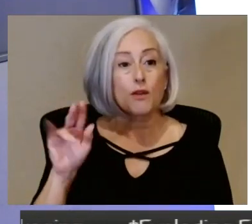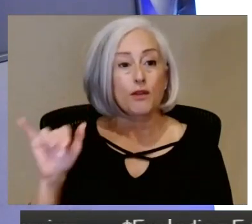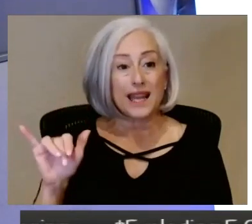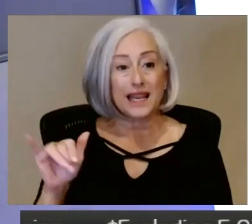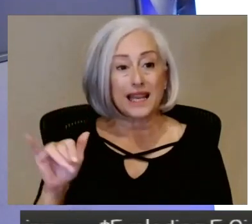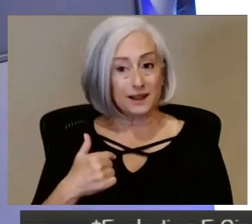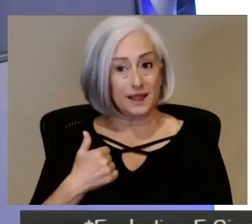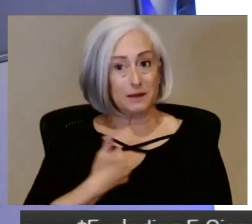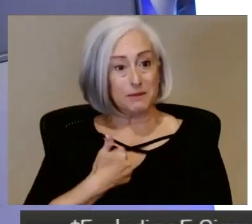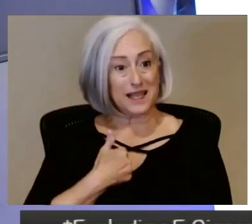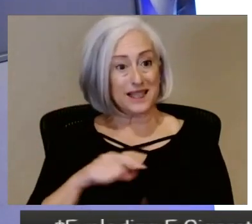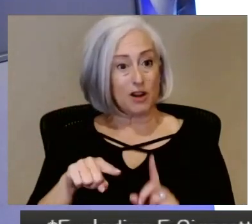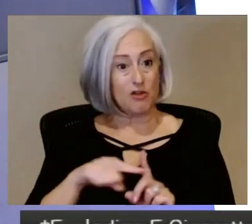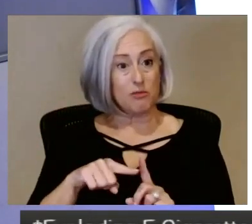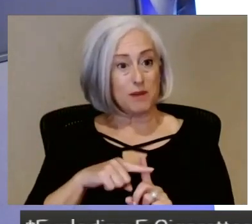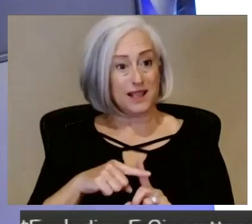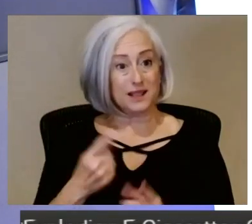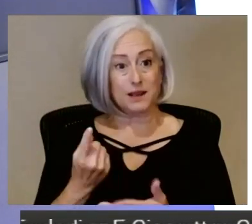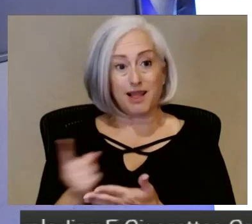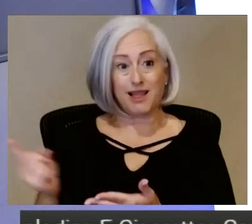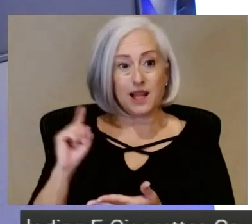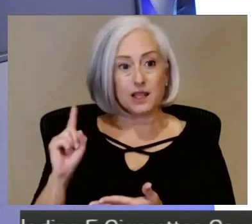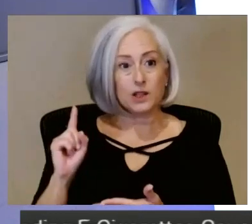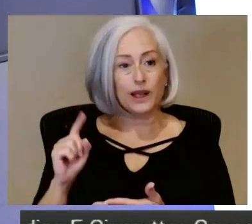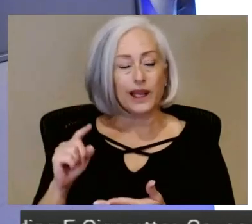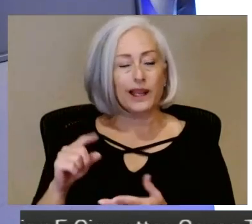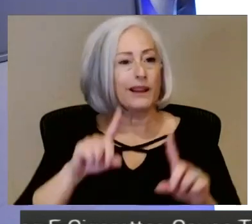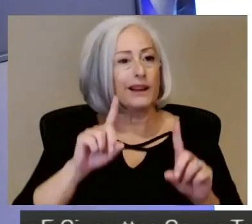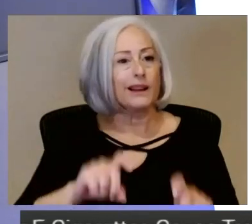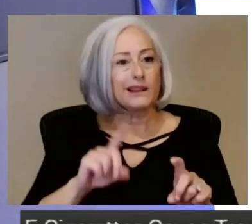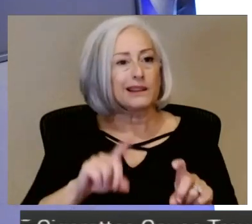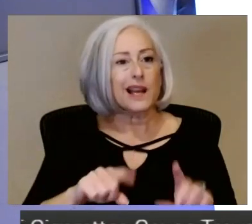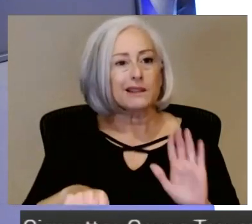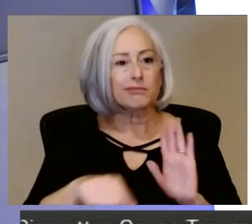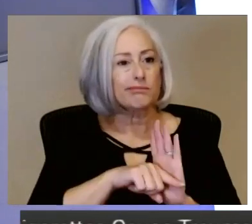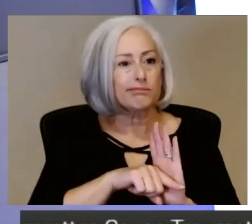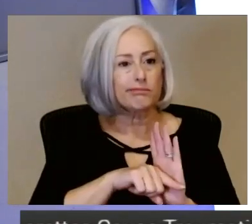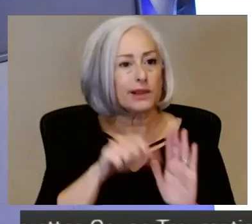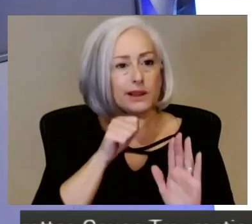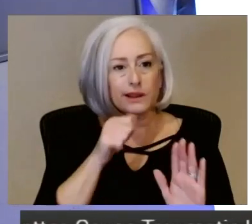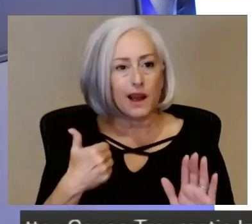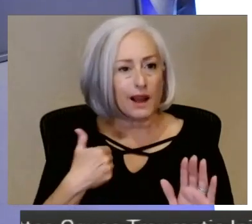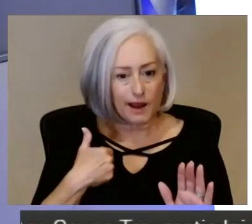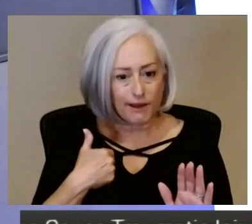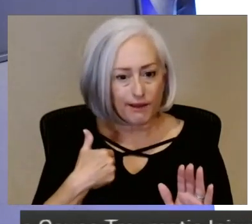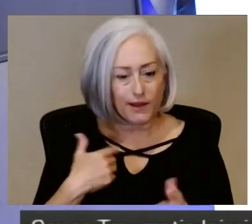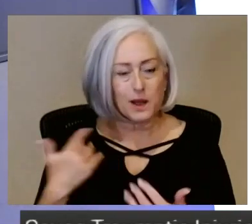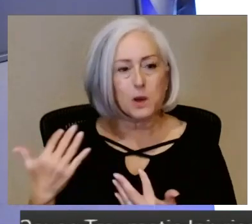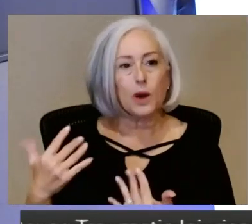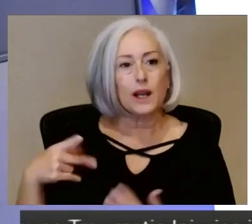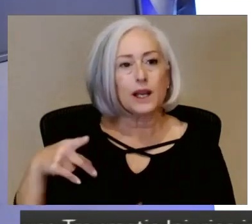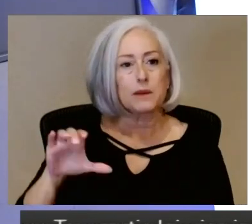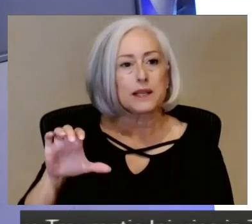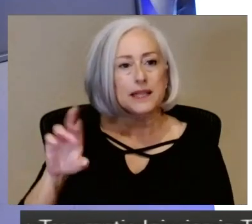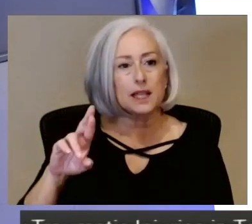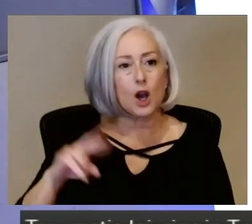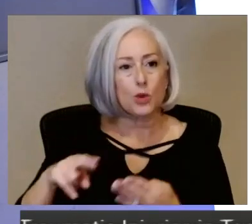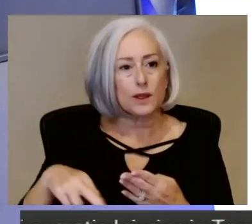symptoms all last week. I tested negative with a home kit yesterday, waiting a PCR result today.